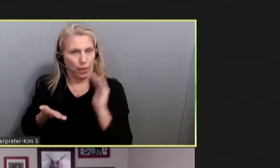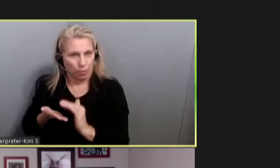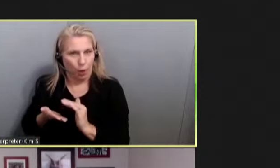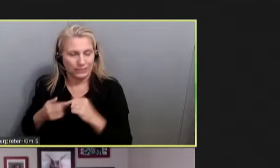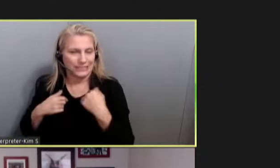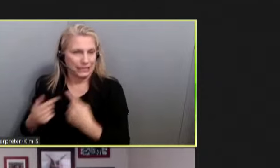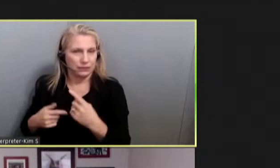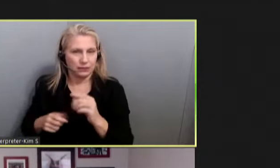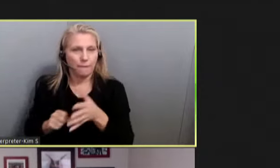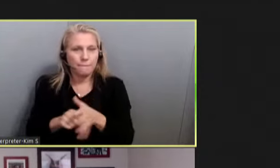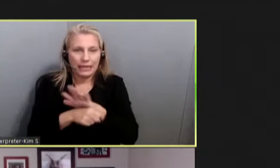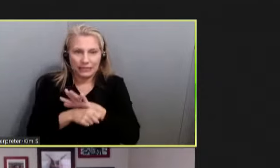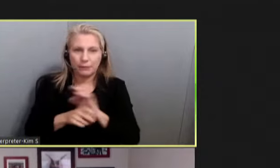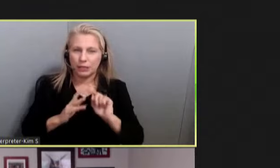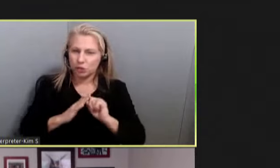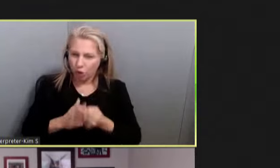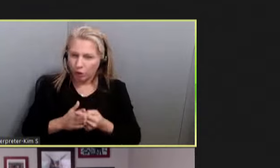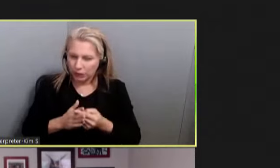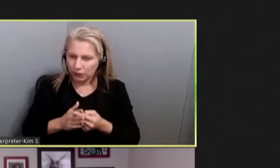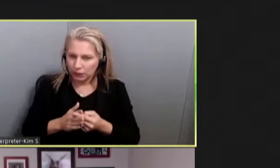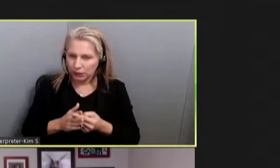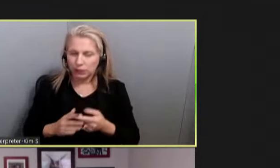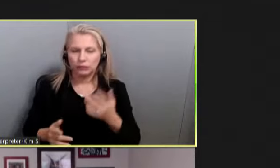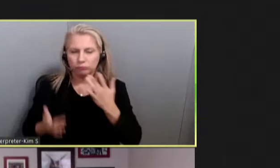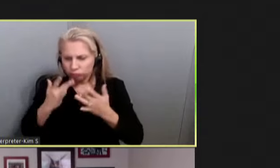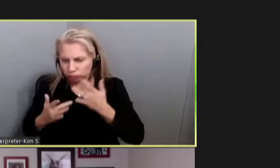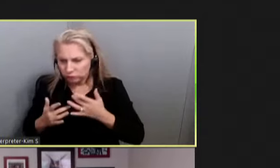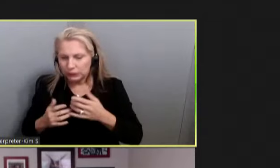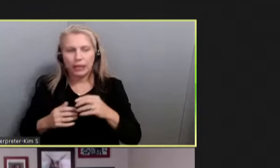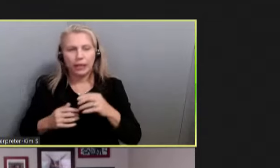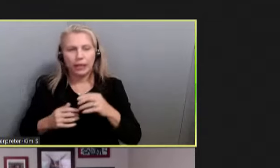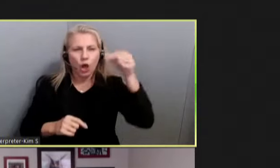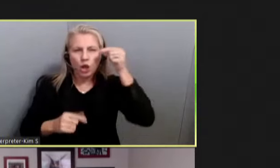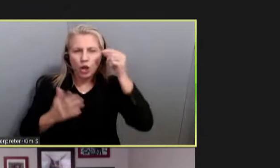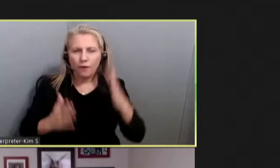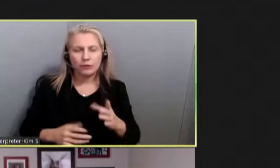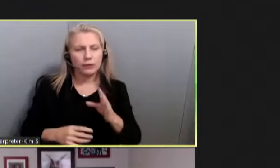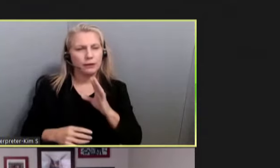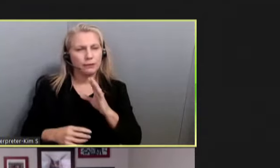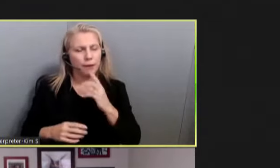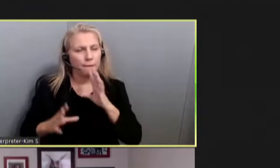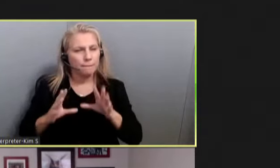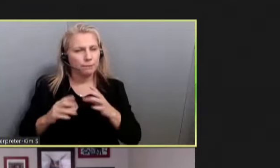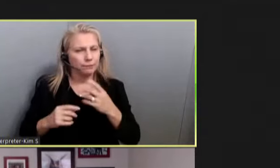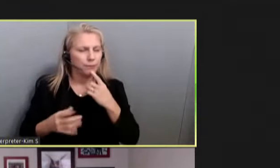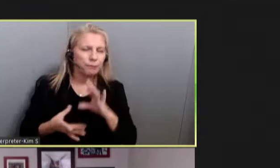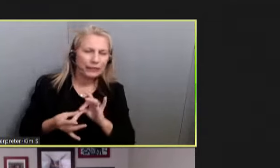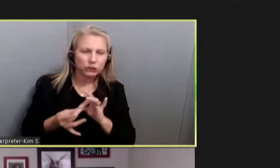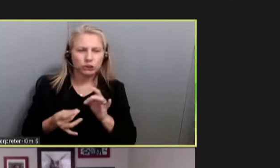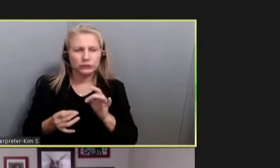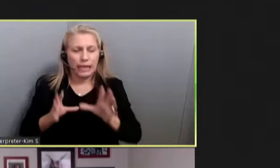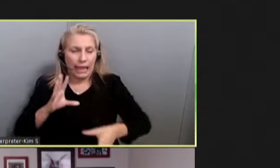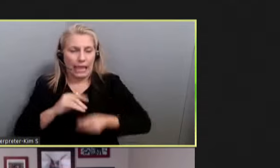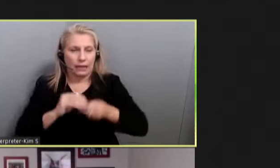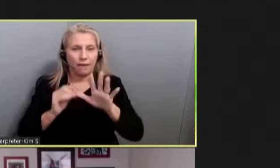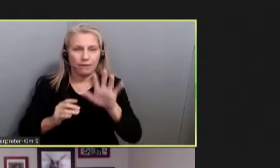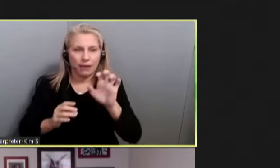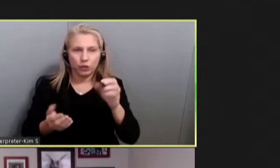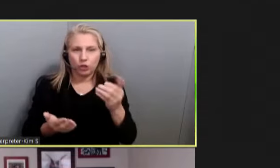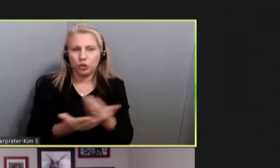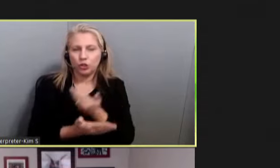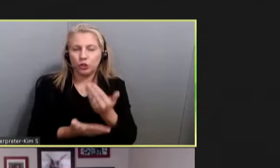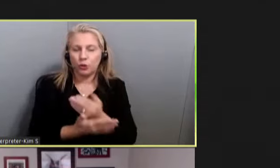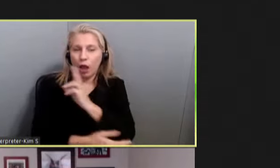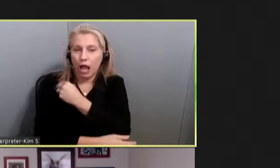since the pandemic started. And the governor mentioned adding 500 new hospital